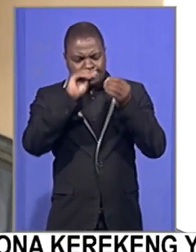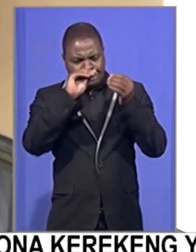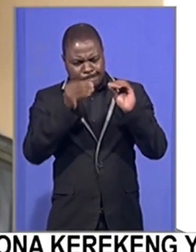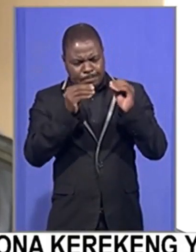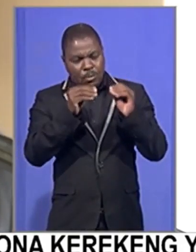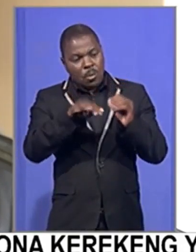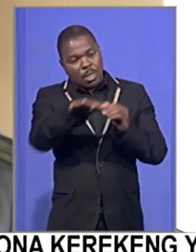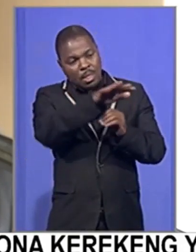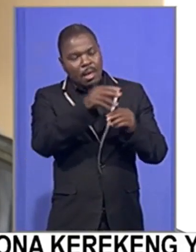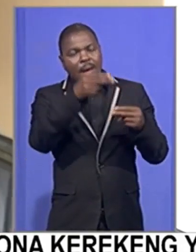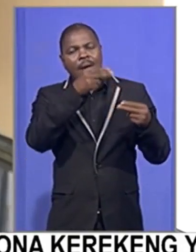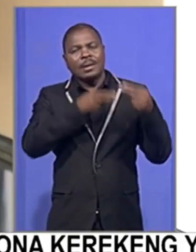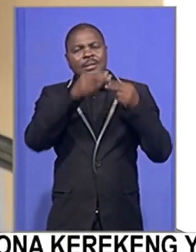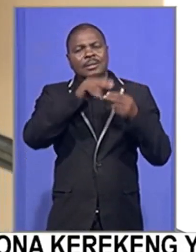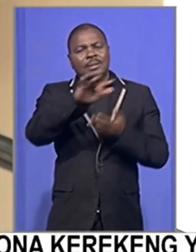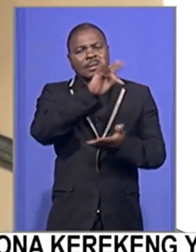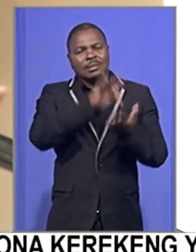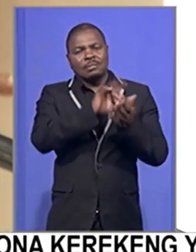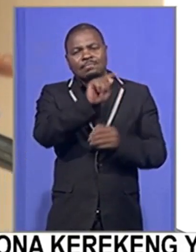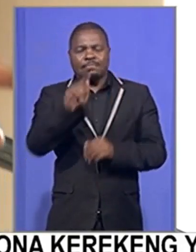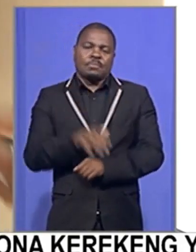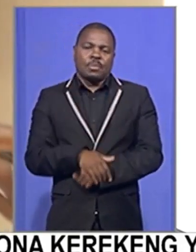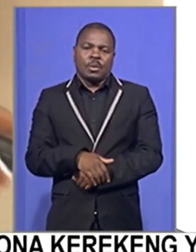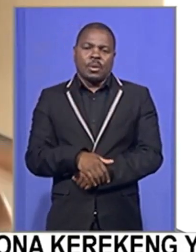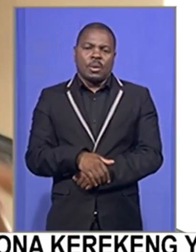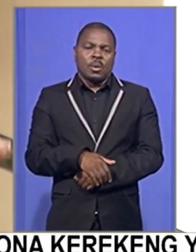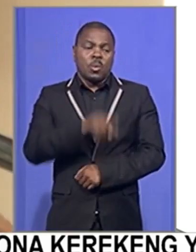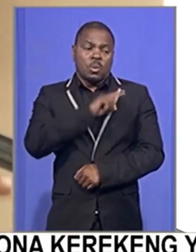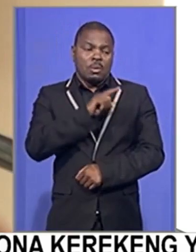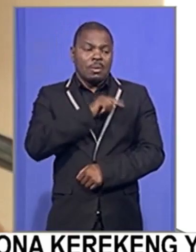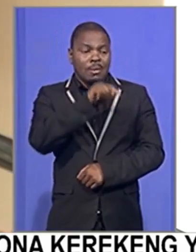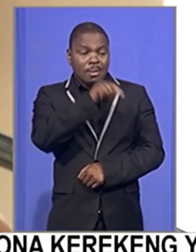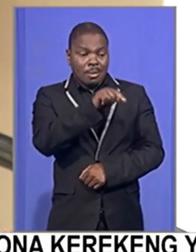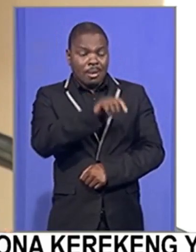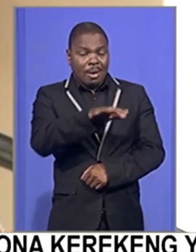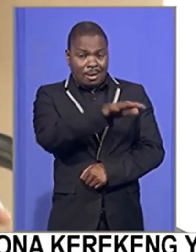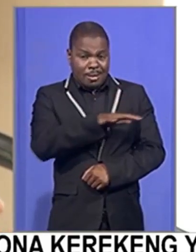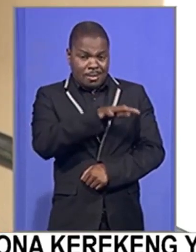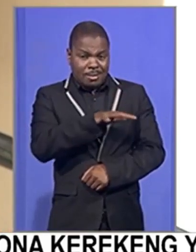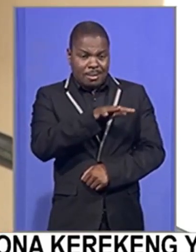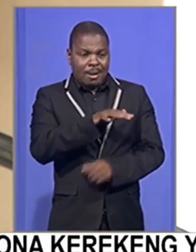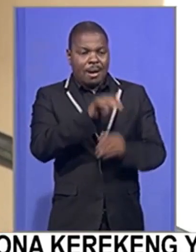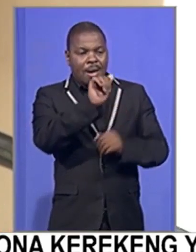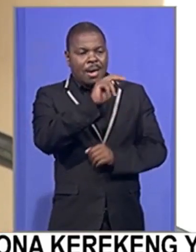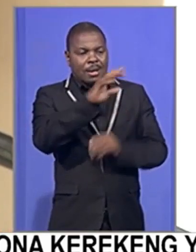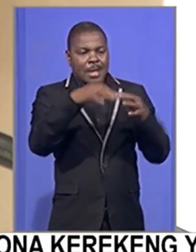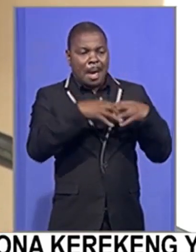heritage sites so that this place where the ANC